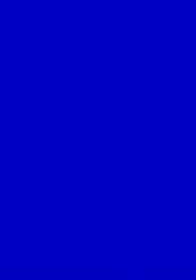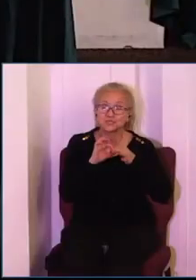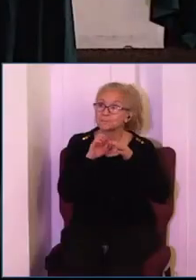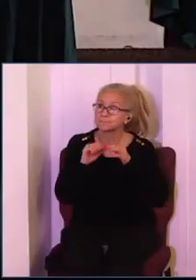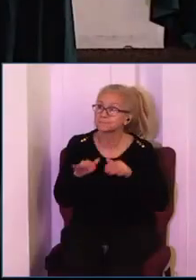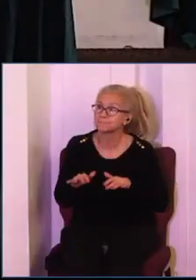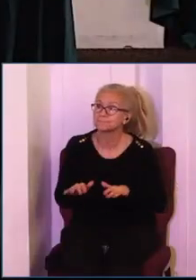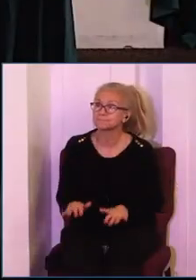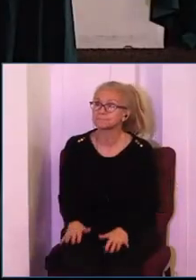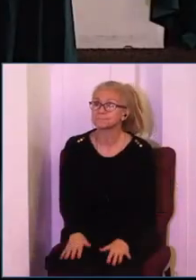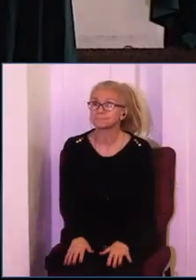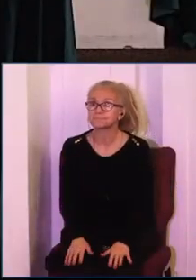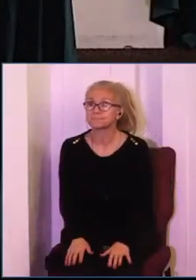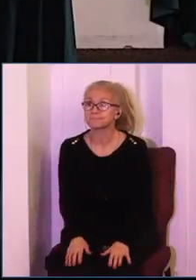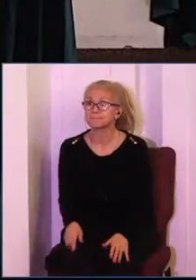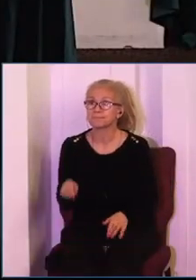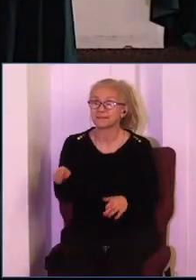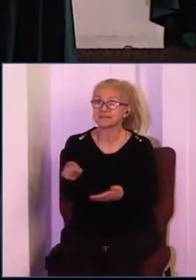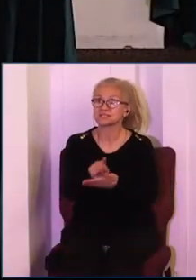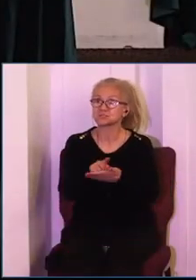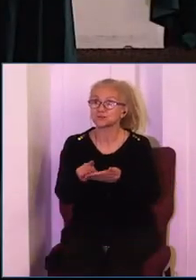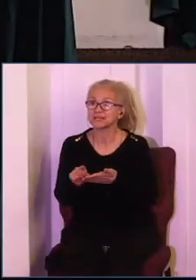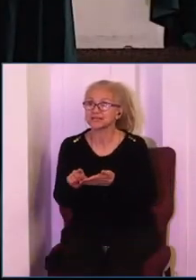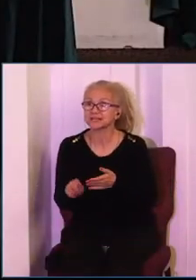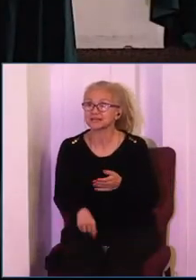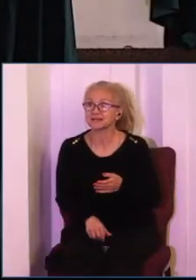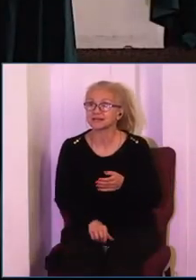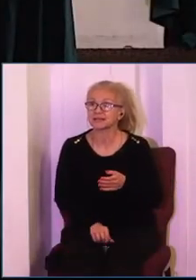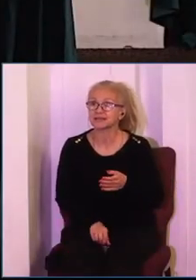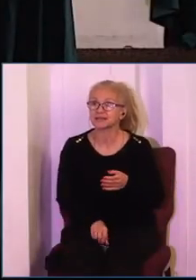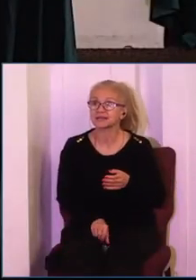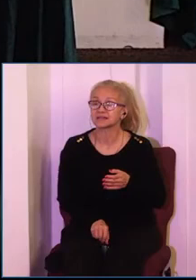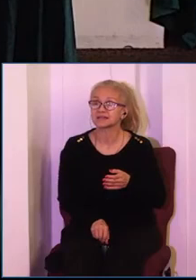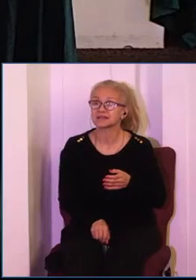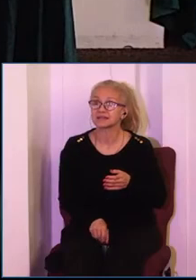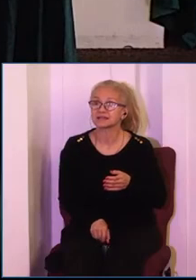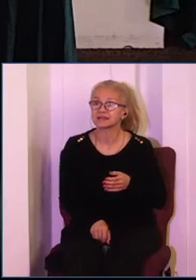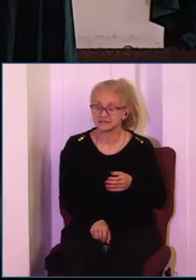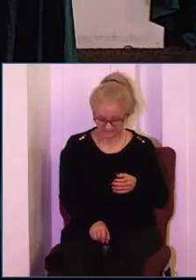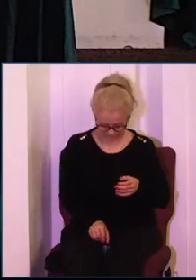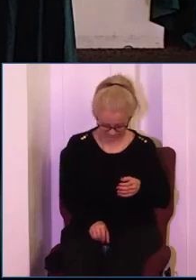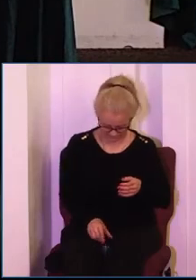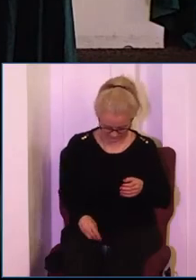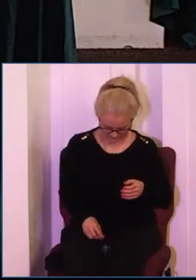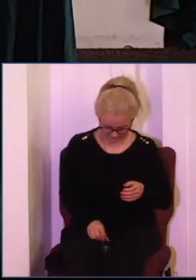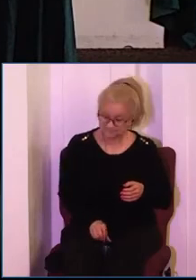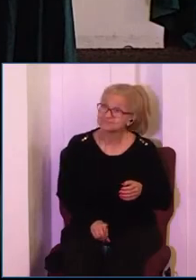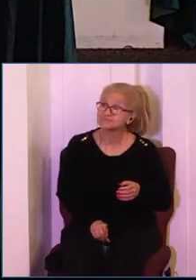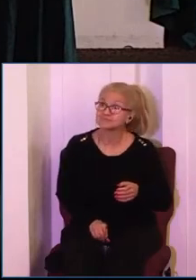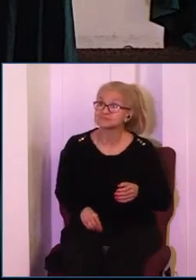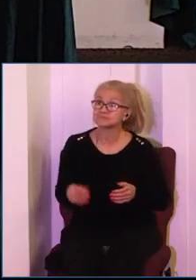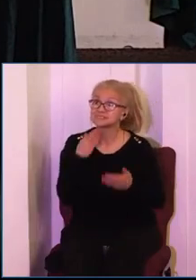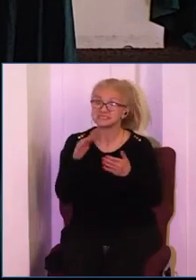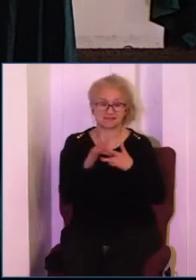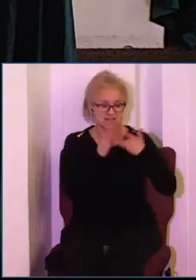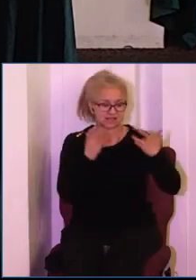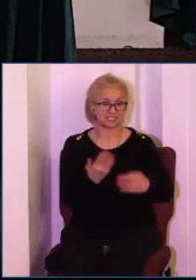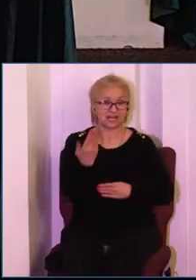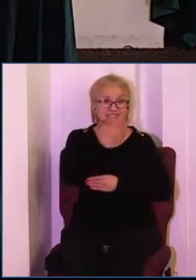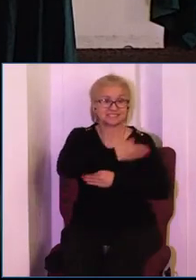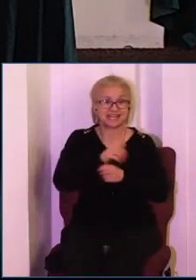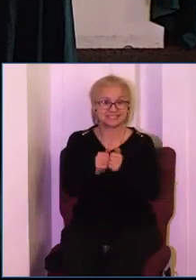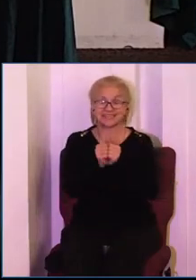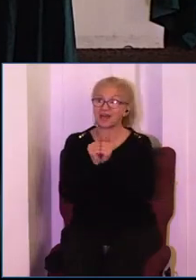reading where someone this week is celebrating their 50th Valentine's Day